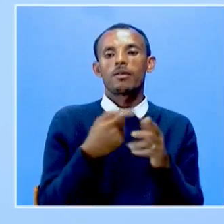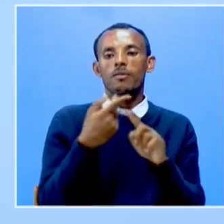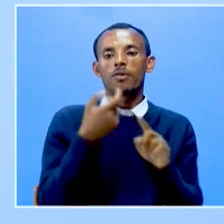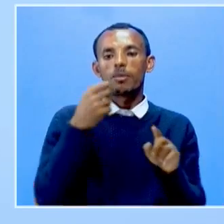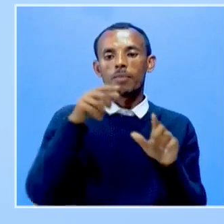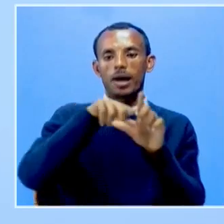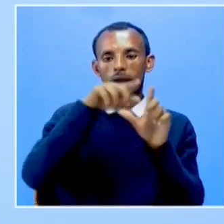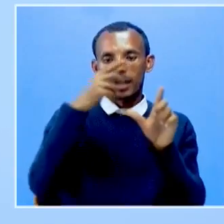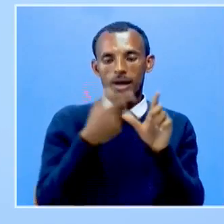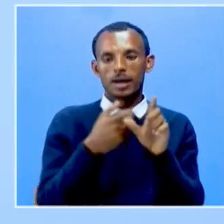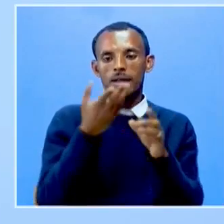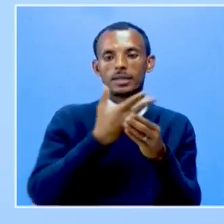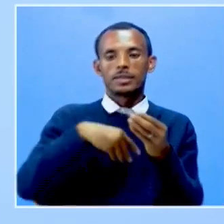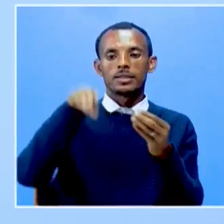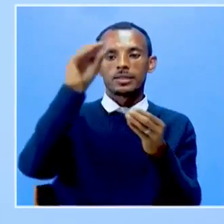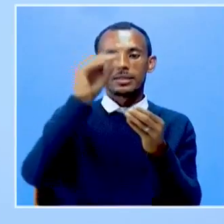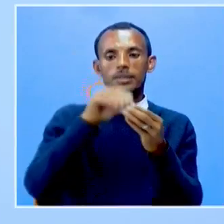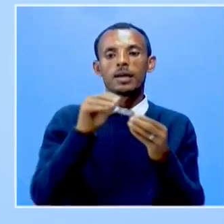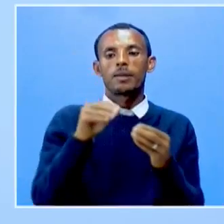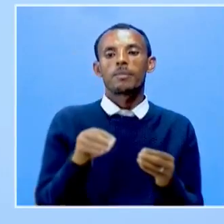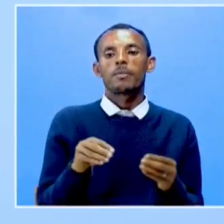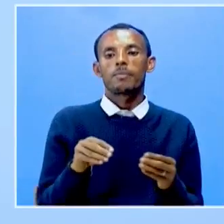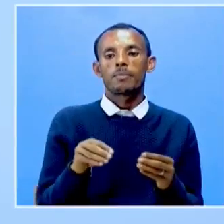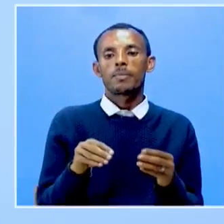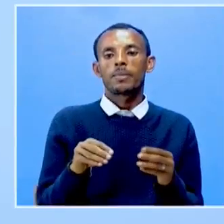angle sum theorem,